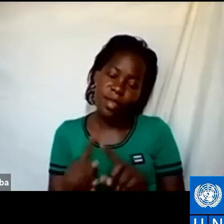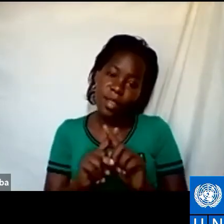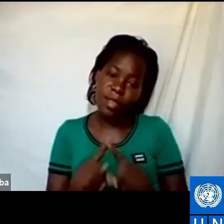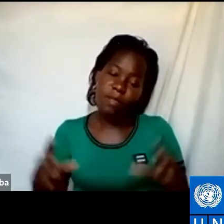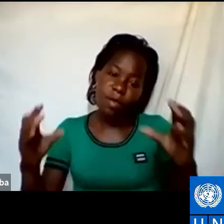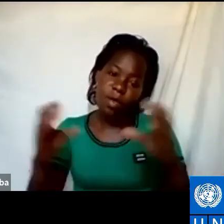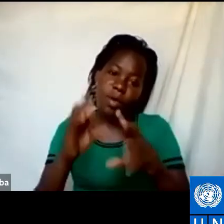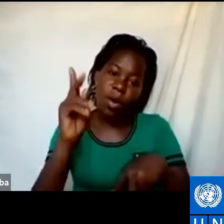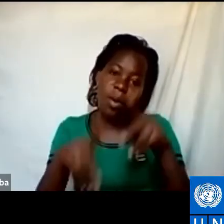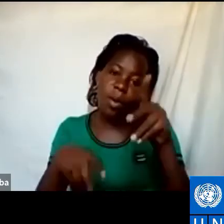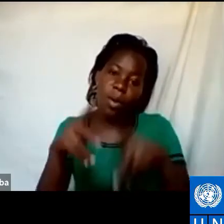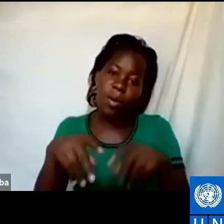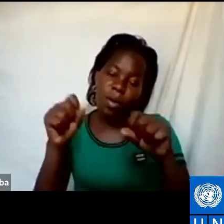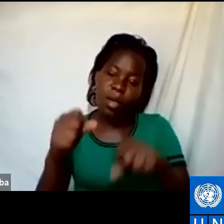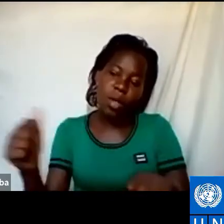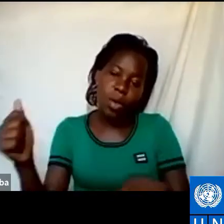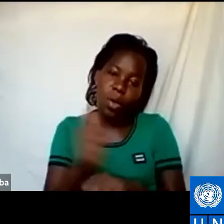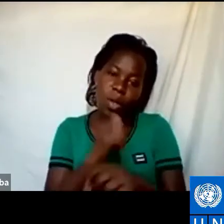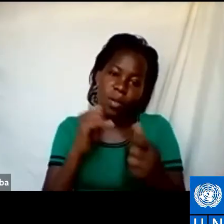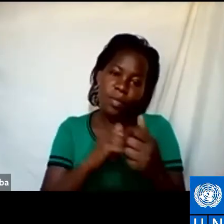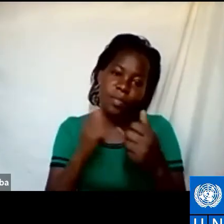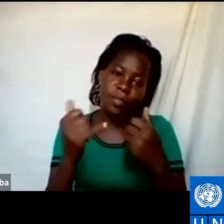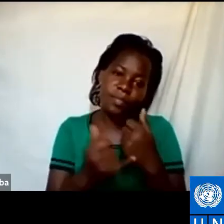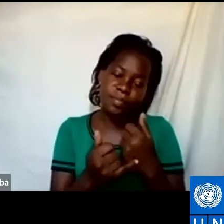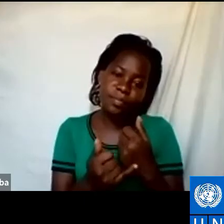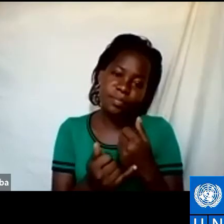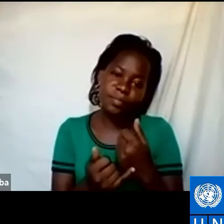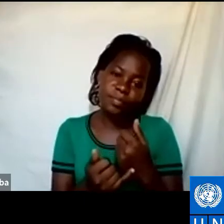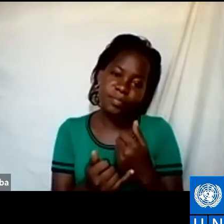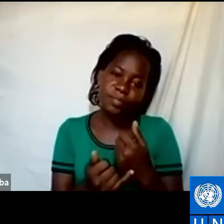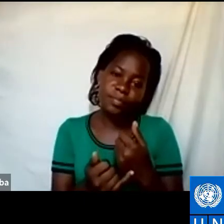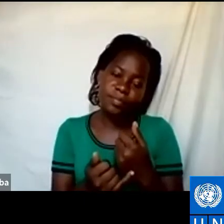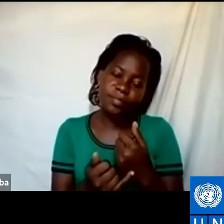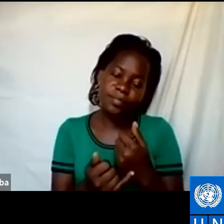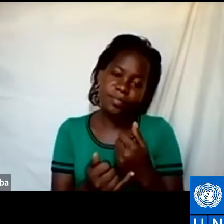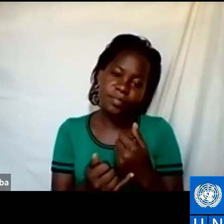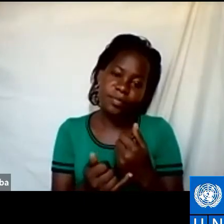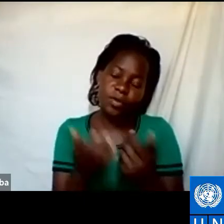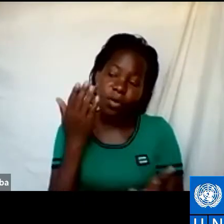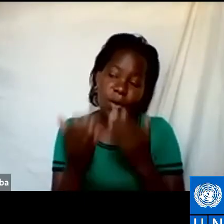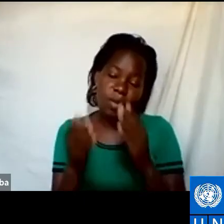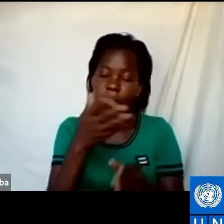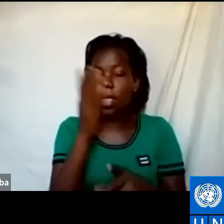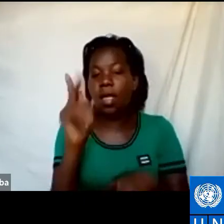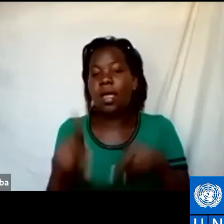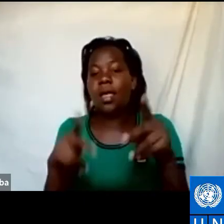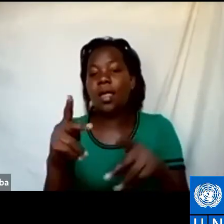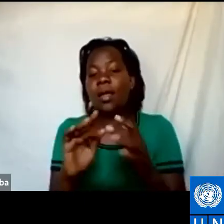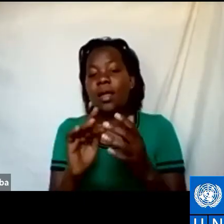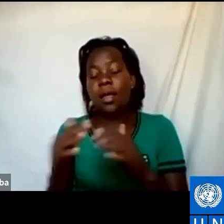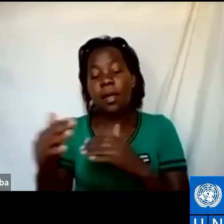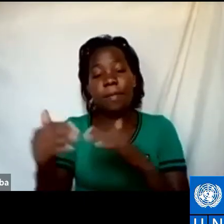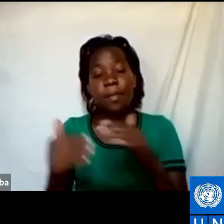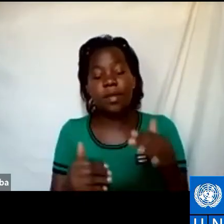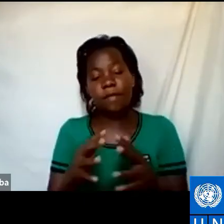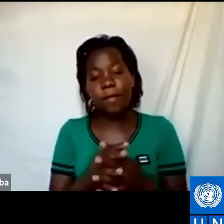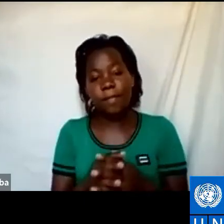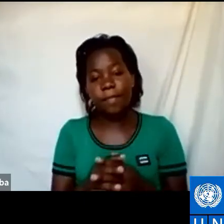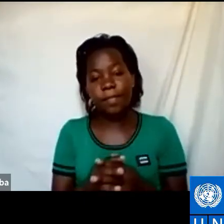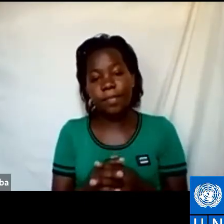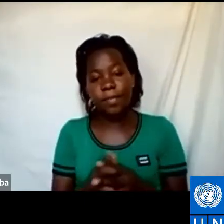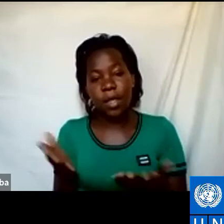employed rather than the ones that were on the line before, as you package all the way